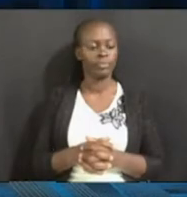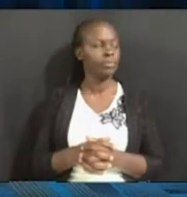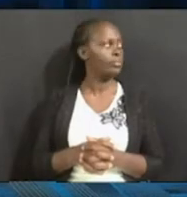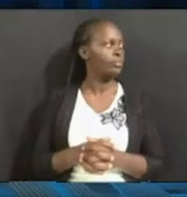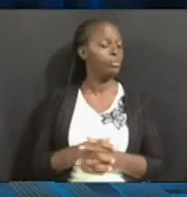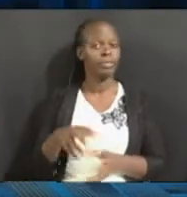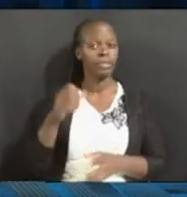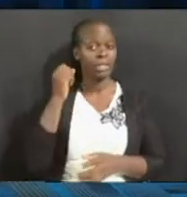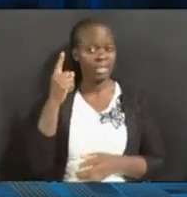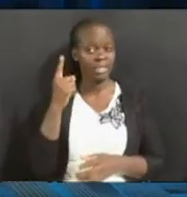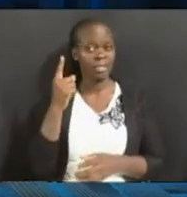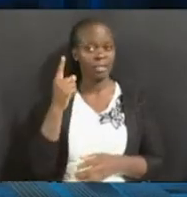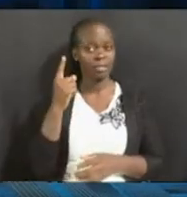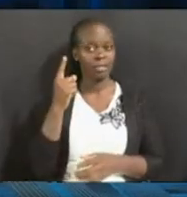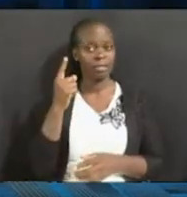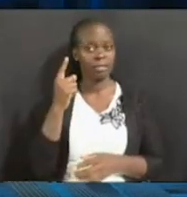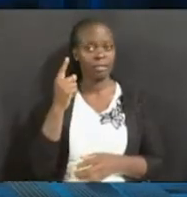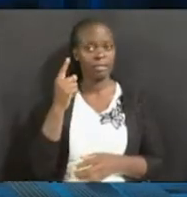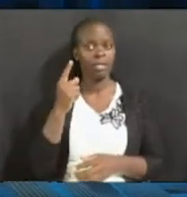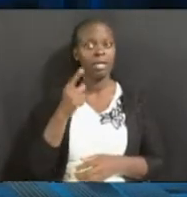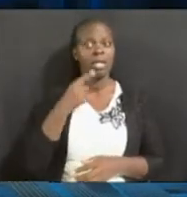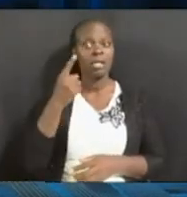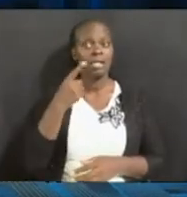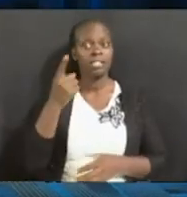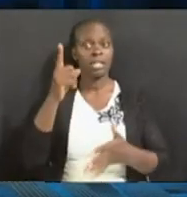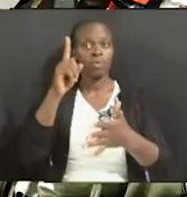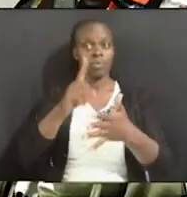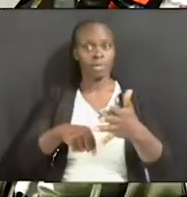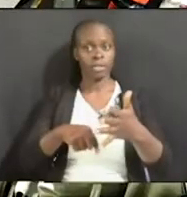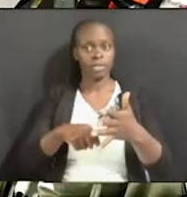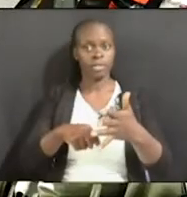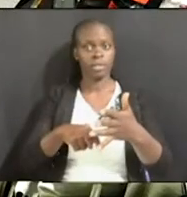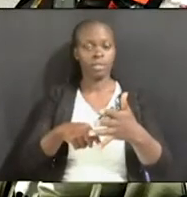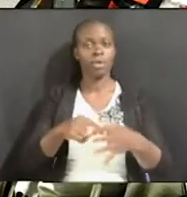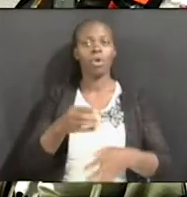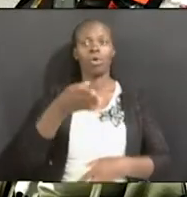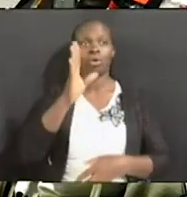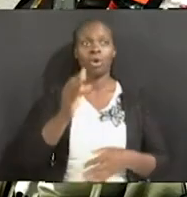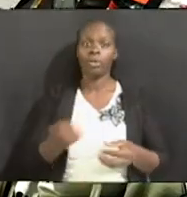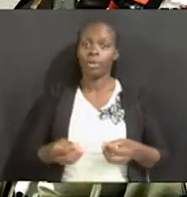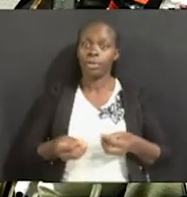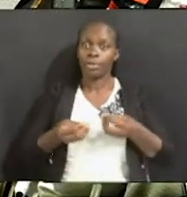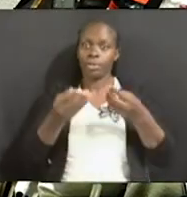Are you getting me? I'm saying that God gave you gifts.